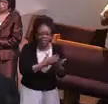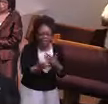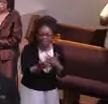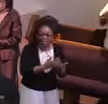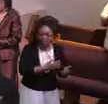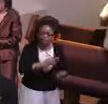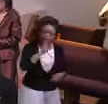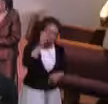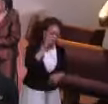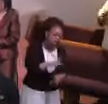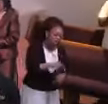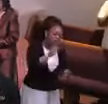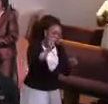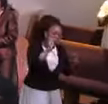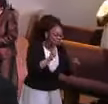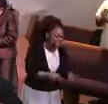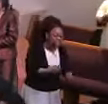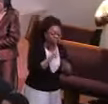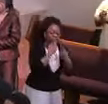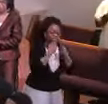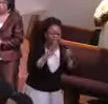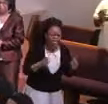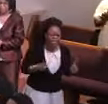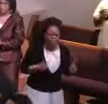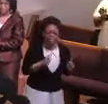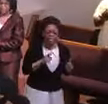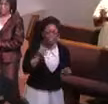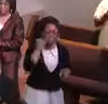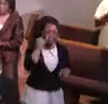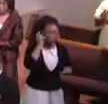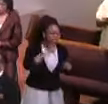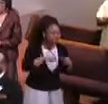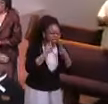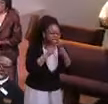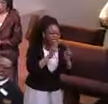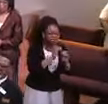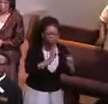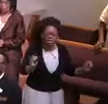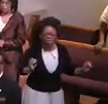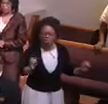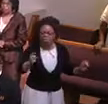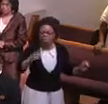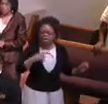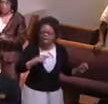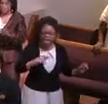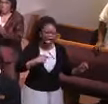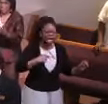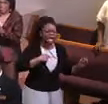Yeah.